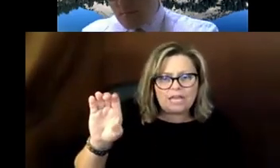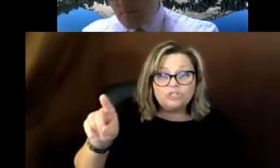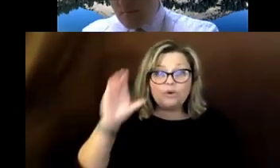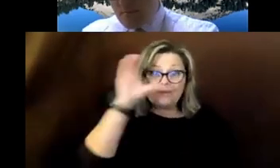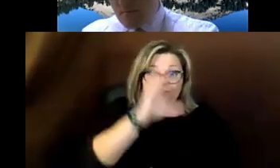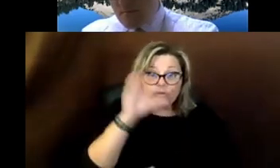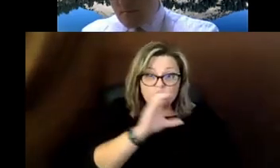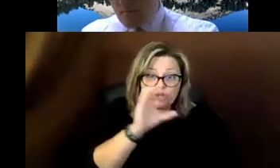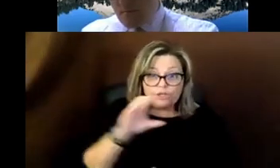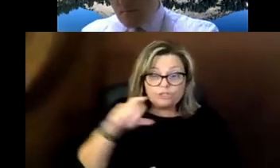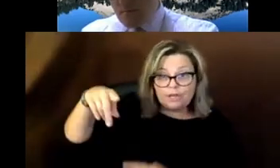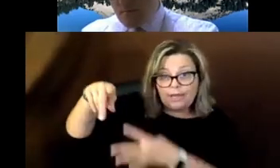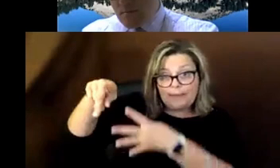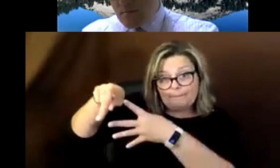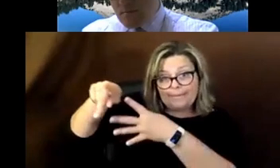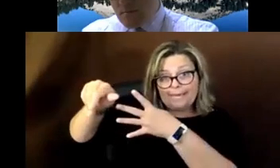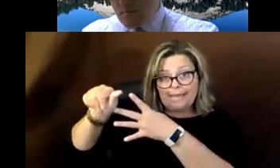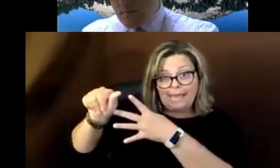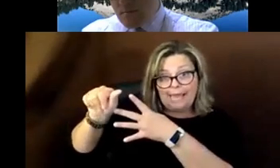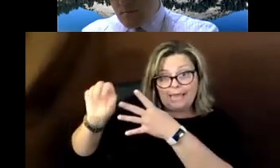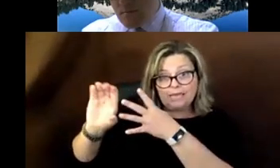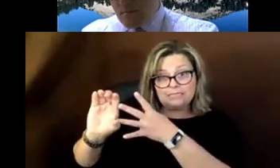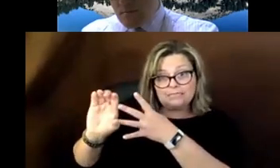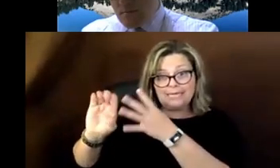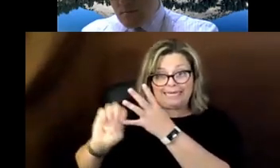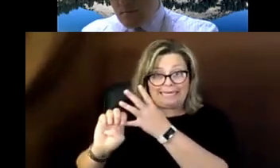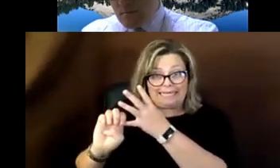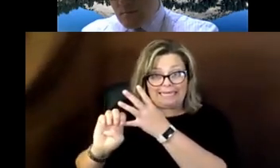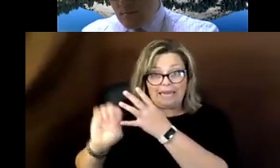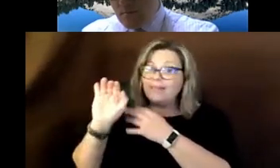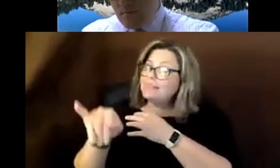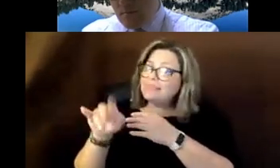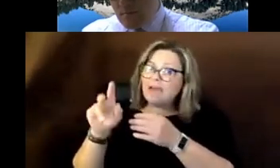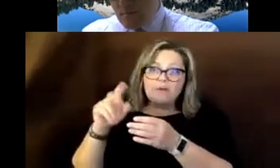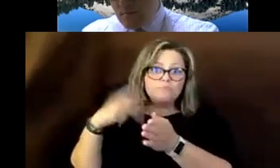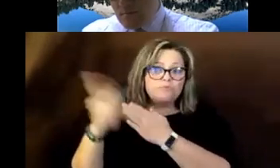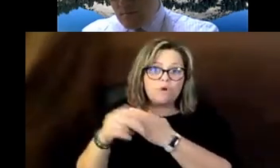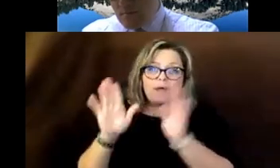and go on their website, you will see it is an excellent supportive living